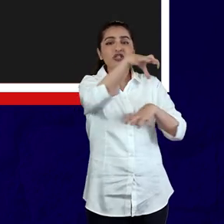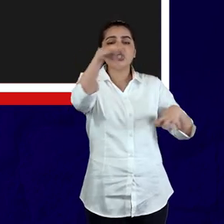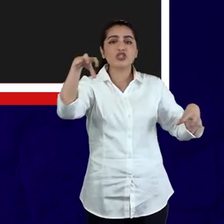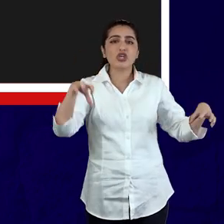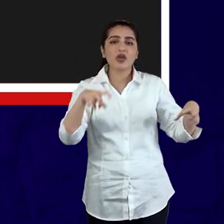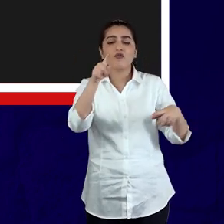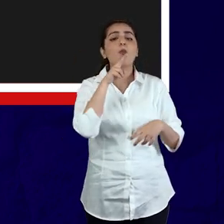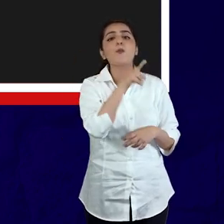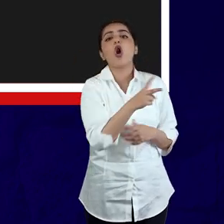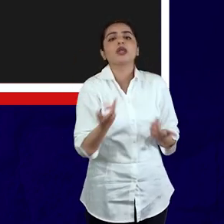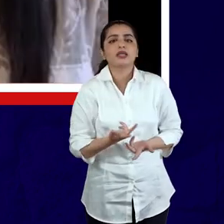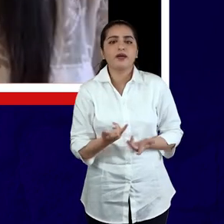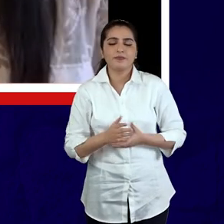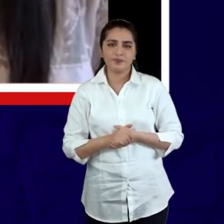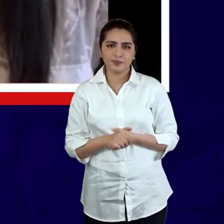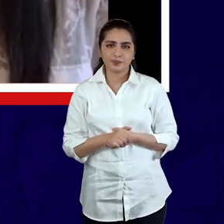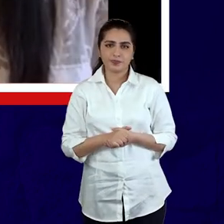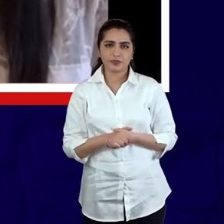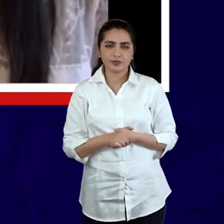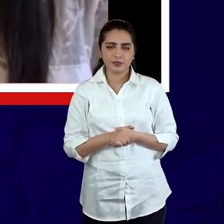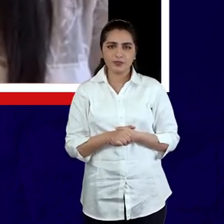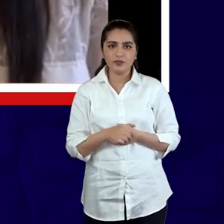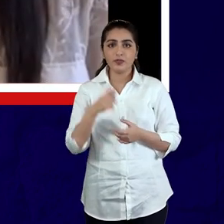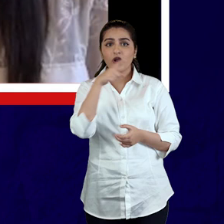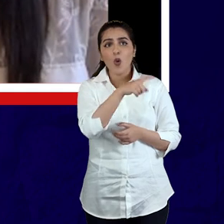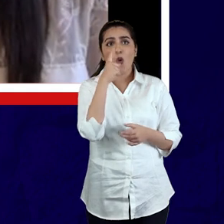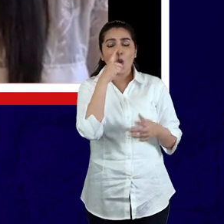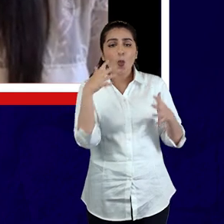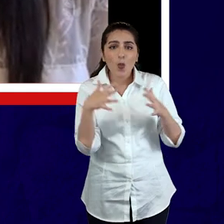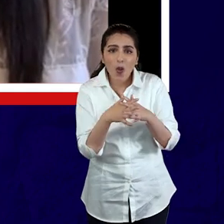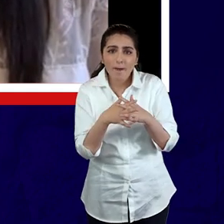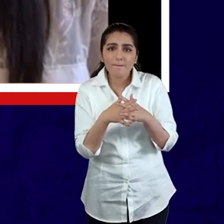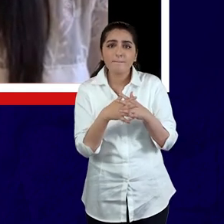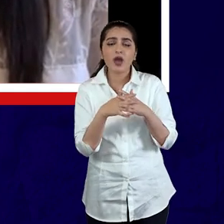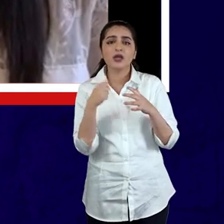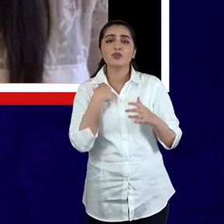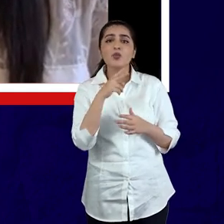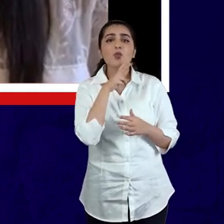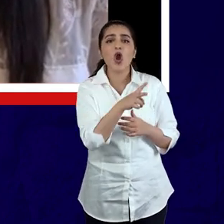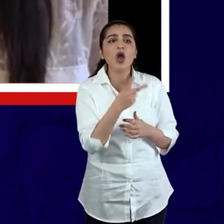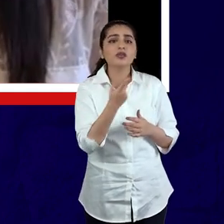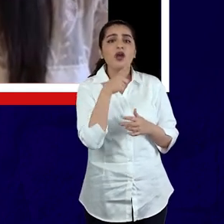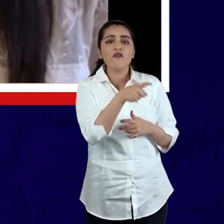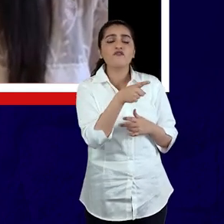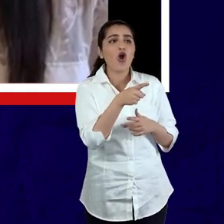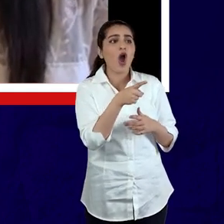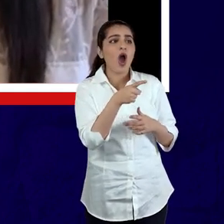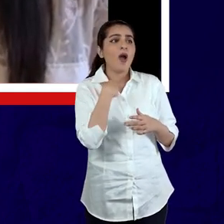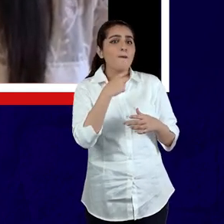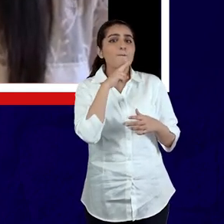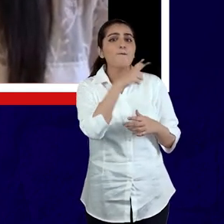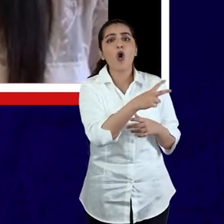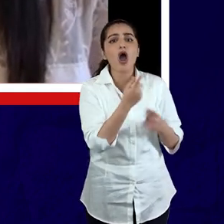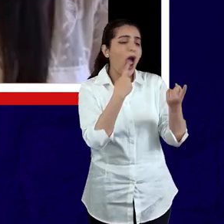places that you want to kind of give? Yeah, the women remote places are ready, Pavinda. They don't need a